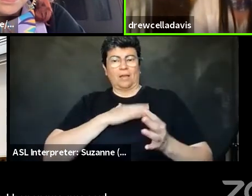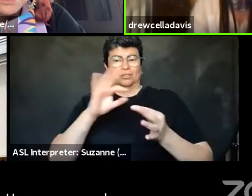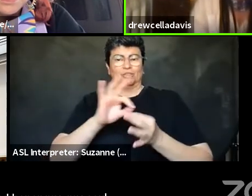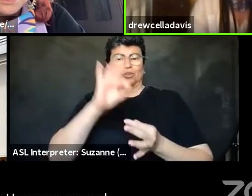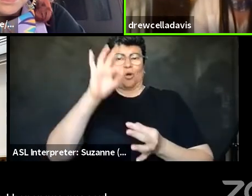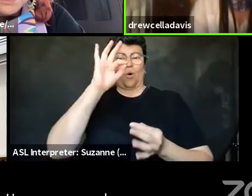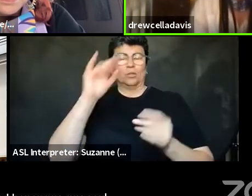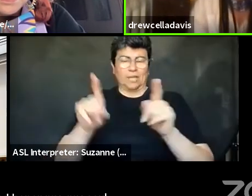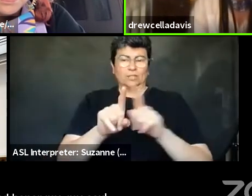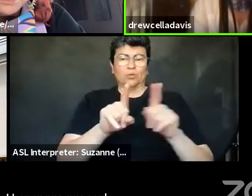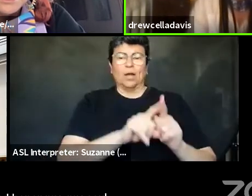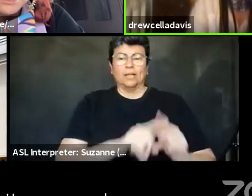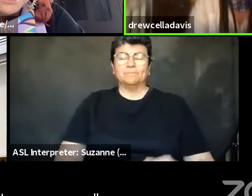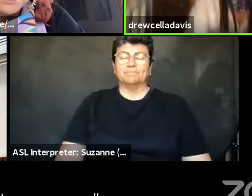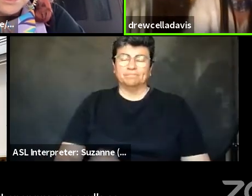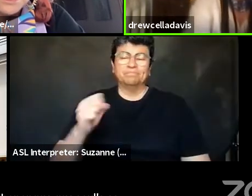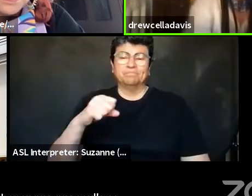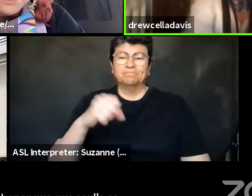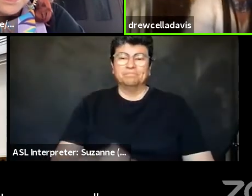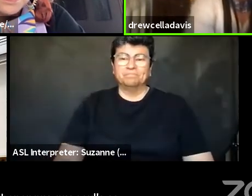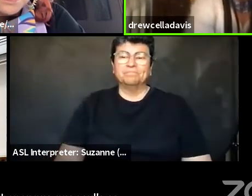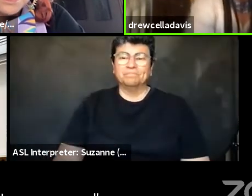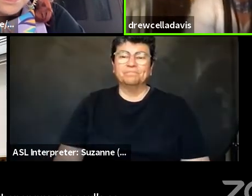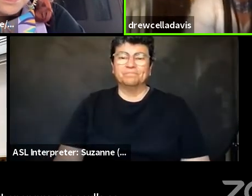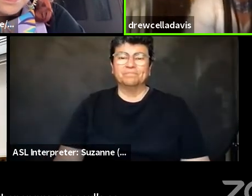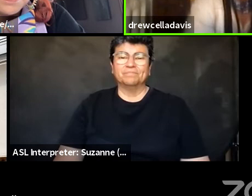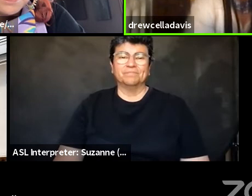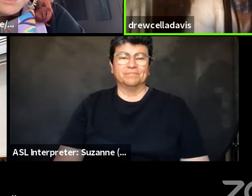as well. Yeah.